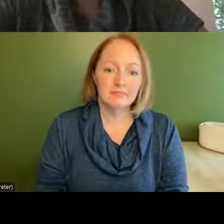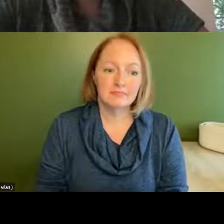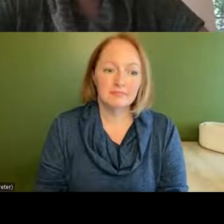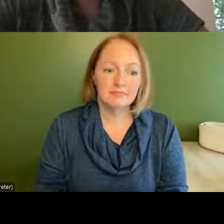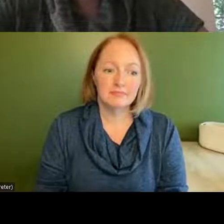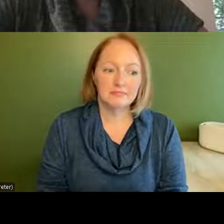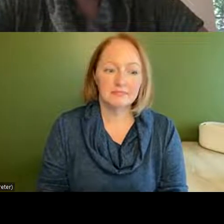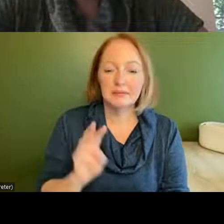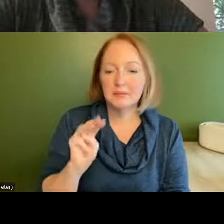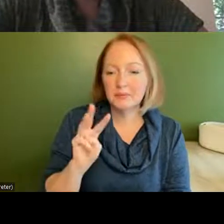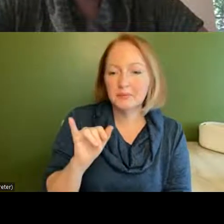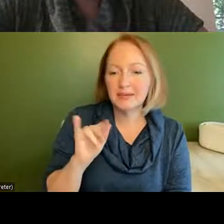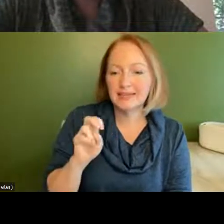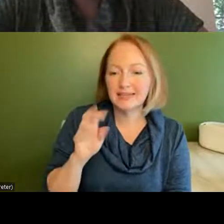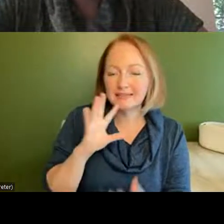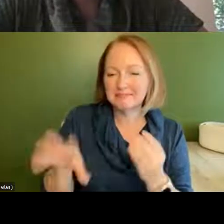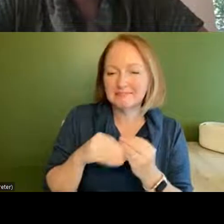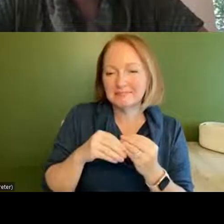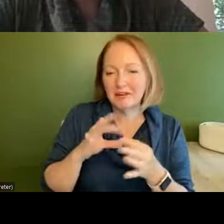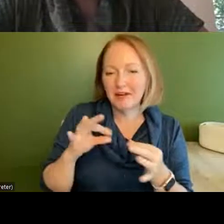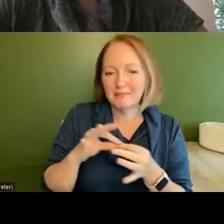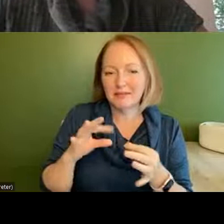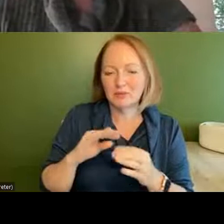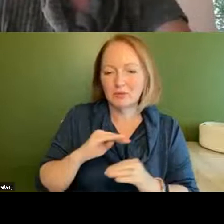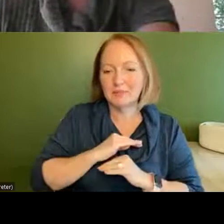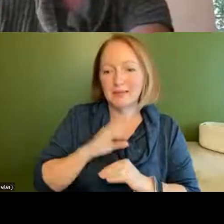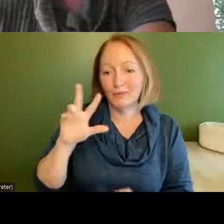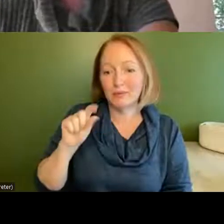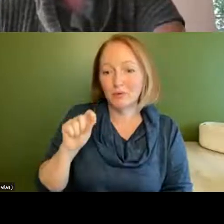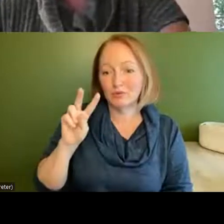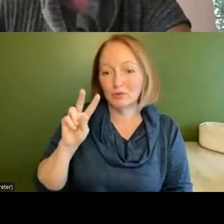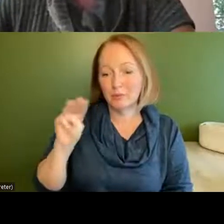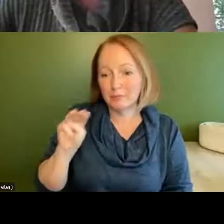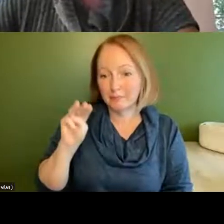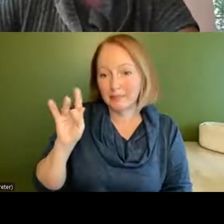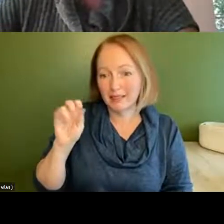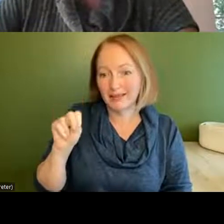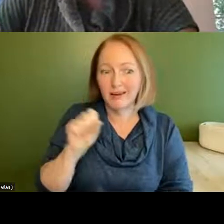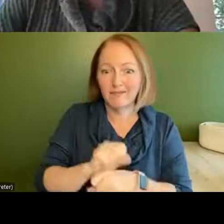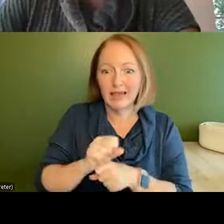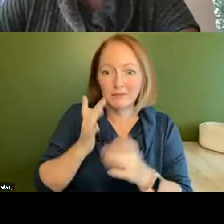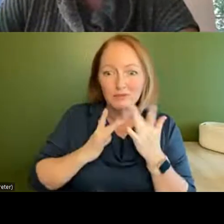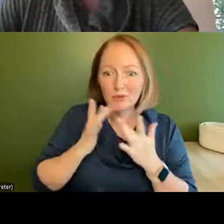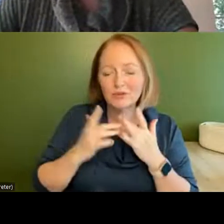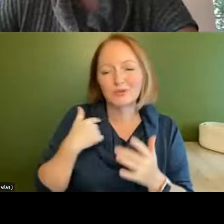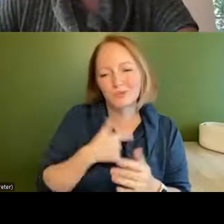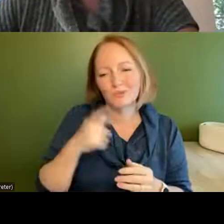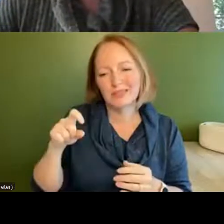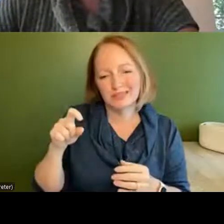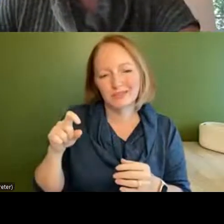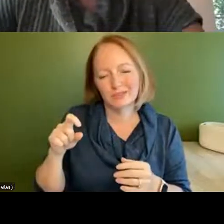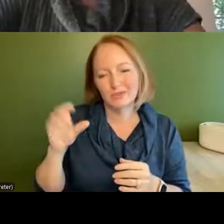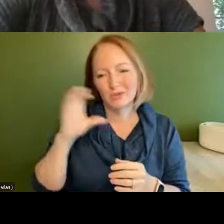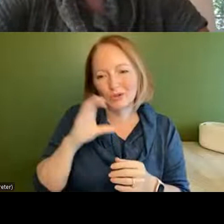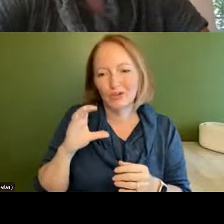May I just make a quick comment, Dr. Polk? I think to meet that 3.2 million number of labor shortage, we need to look